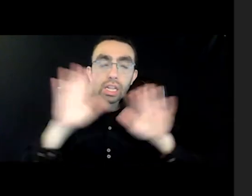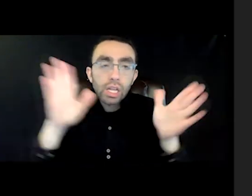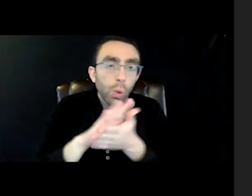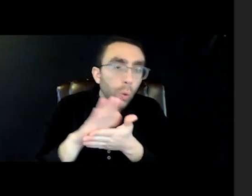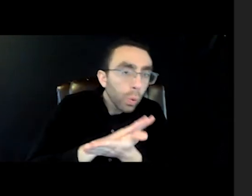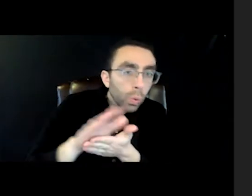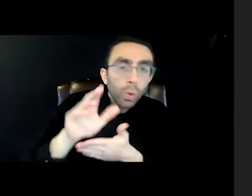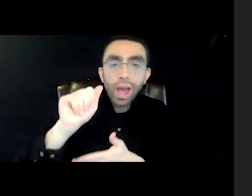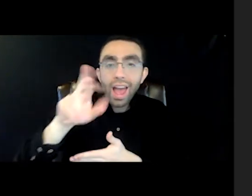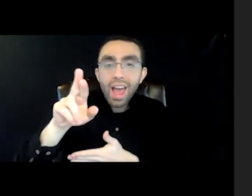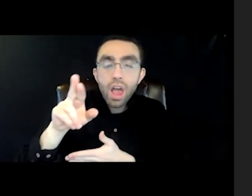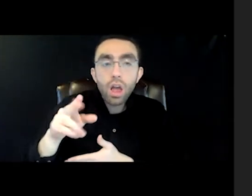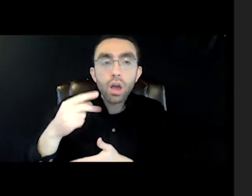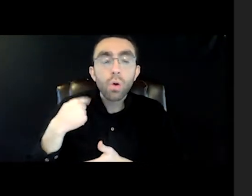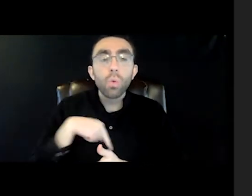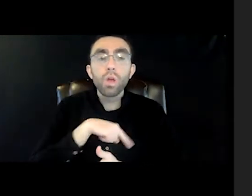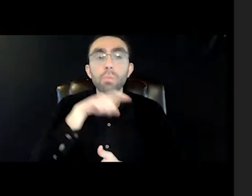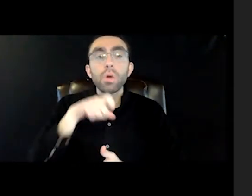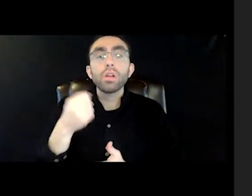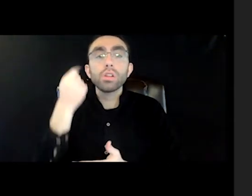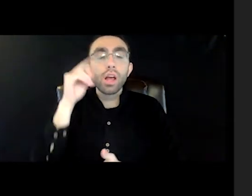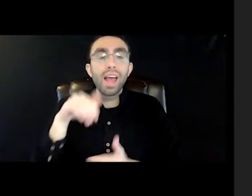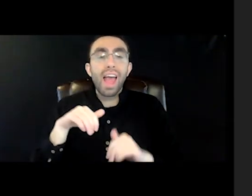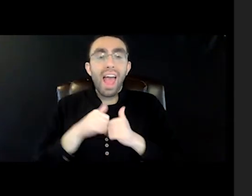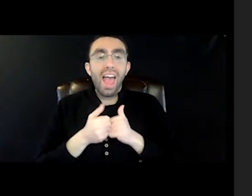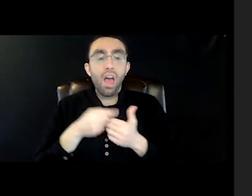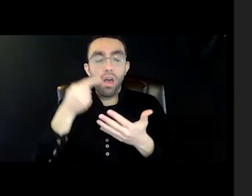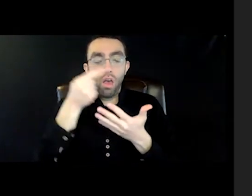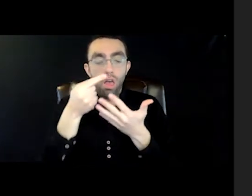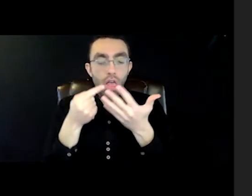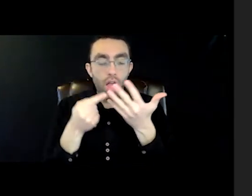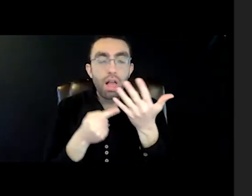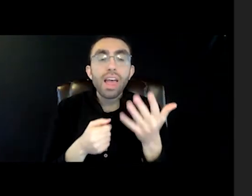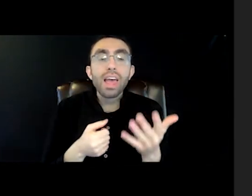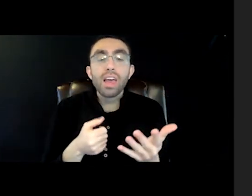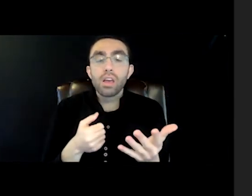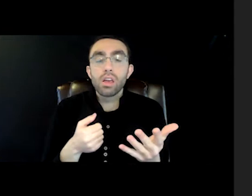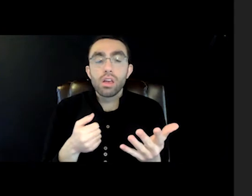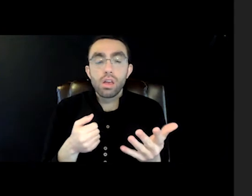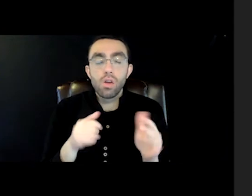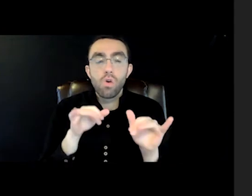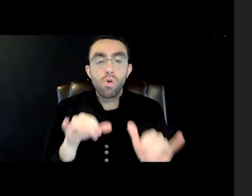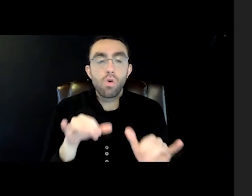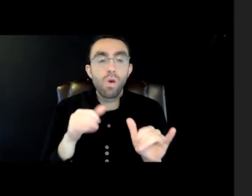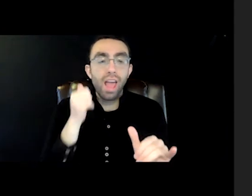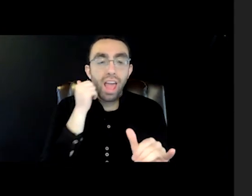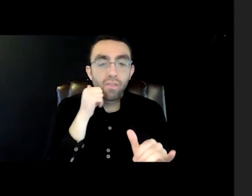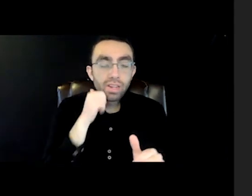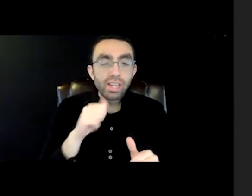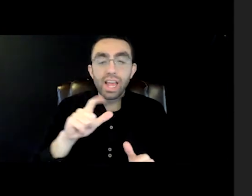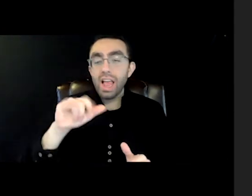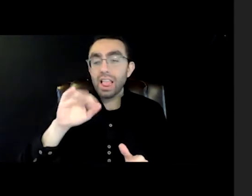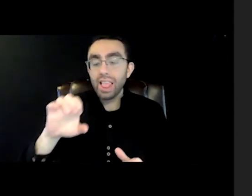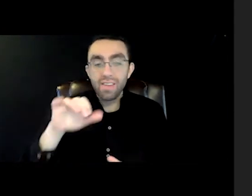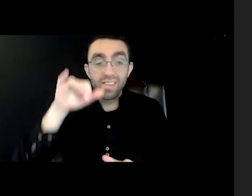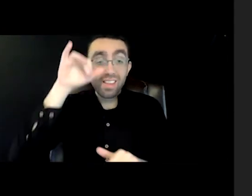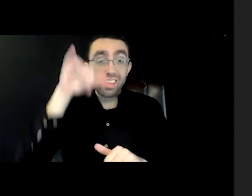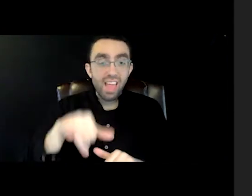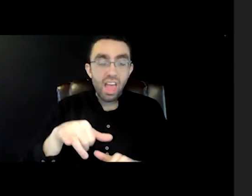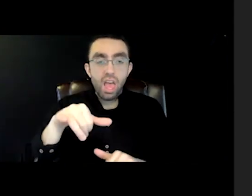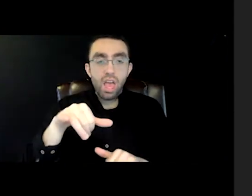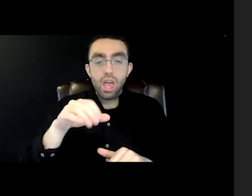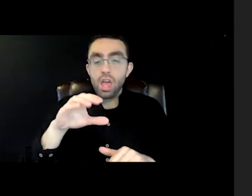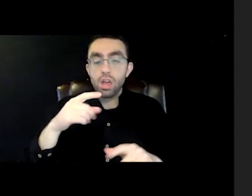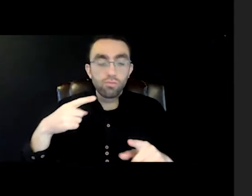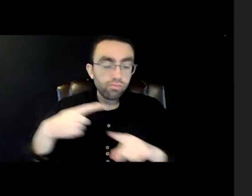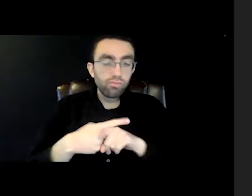in sharing our individual stories, but in a collective manner, we're able to see a lot of different ways that this crisis is touching other people's lives,